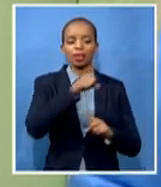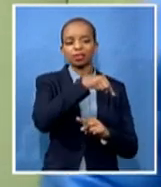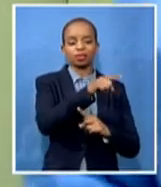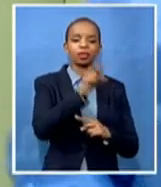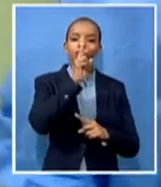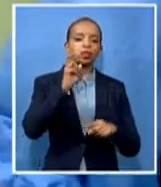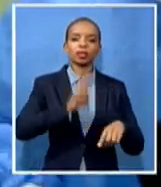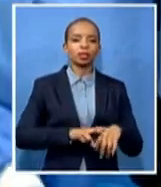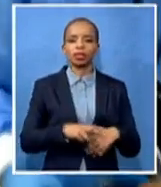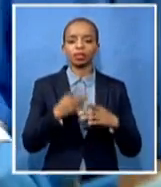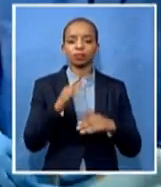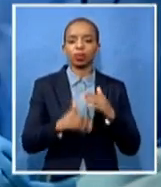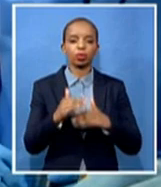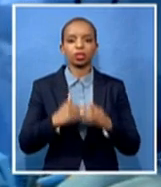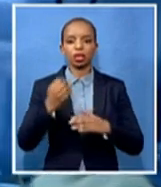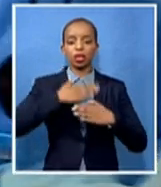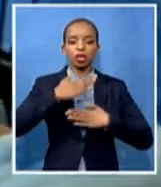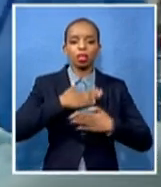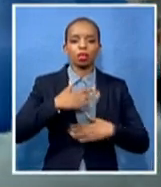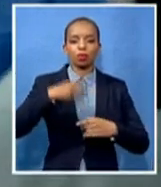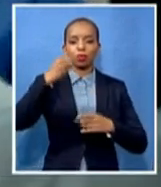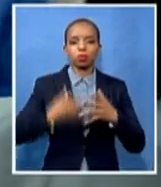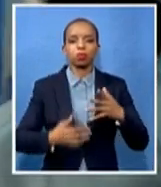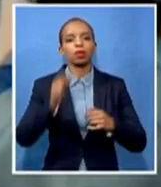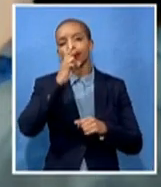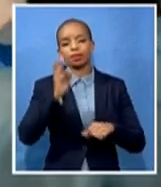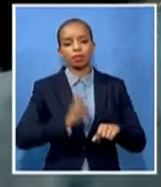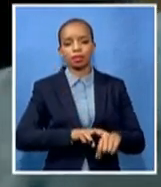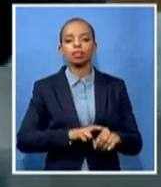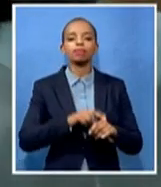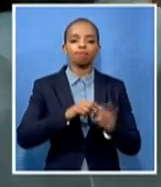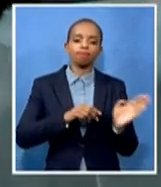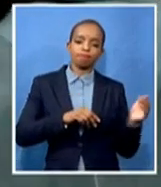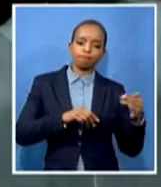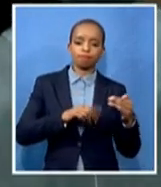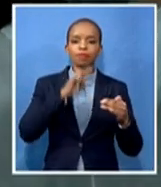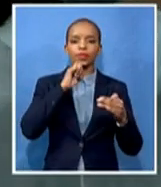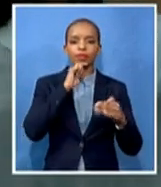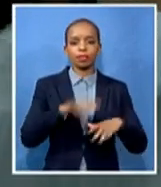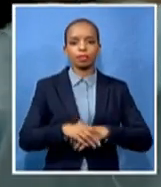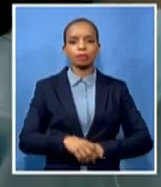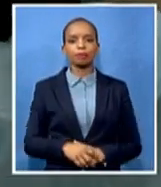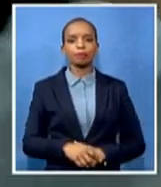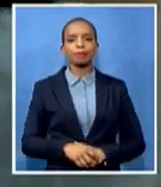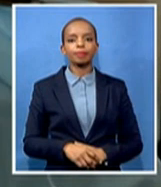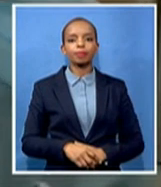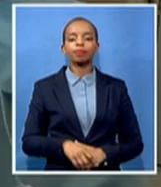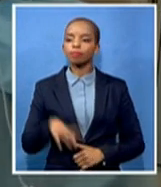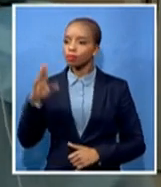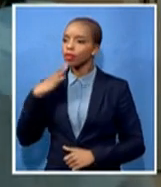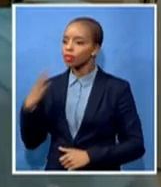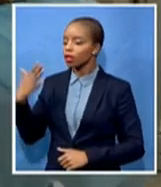as much critical care cover. Yeah. Dr. Ntanjana, thank you very much indeed for your time. We'll speak to you again a bit later